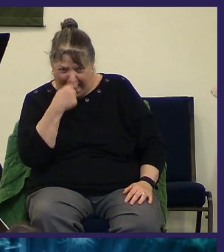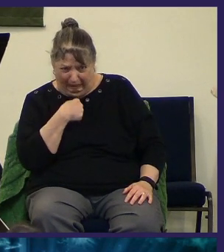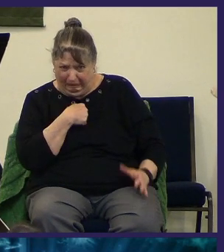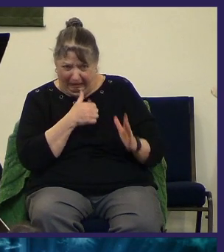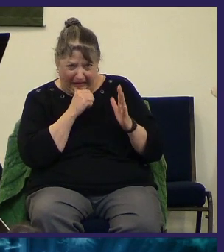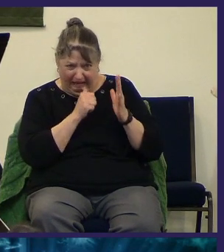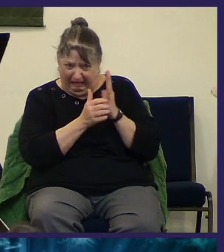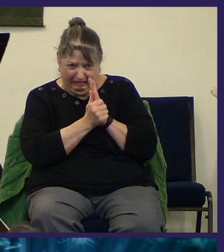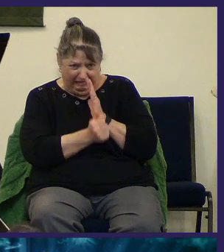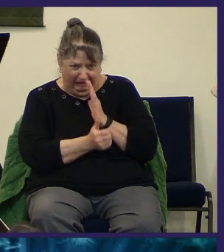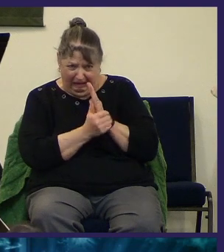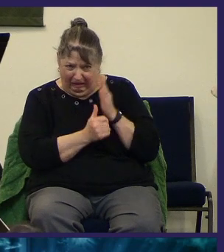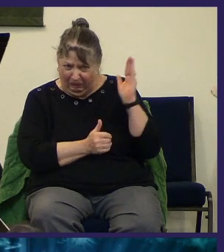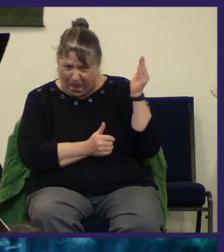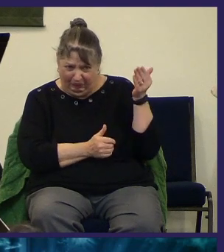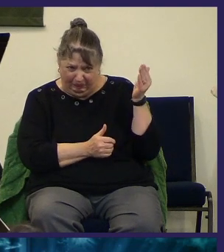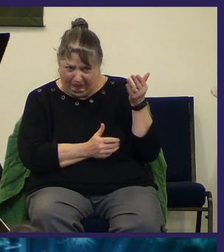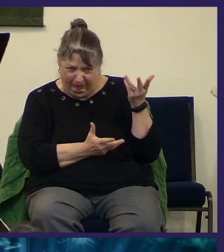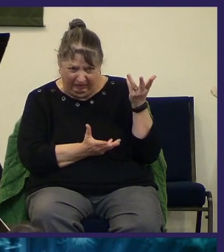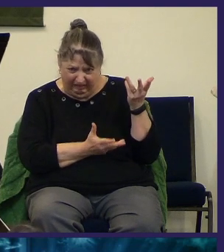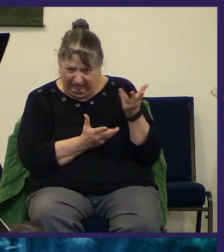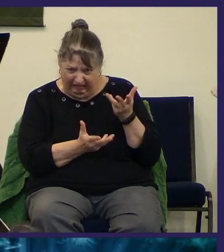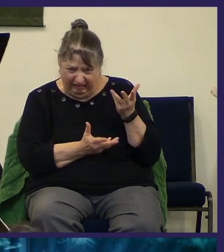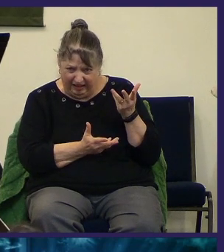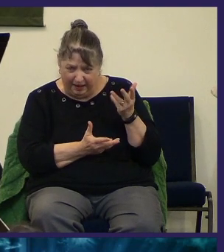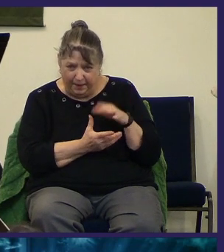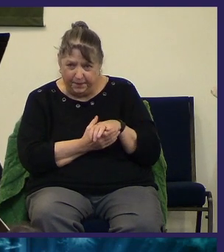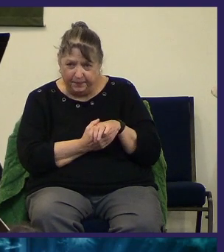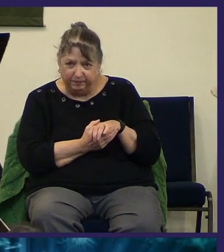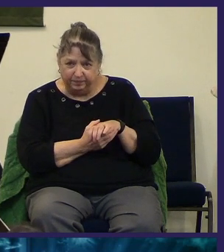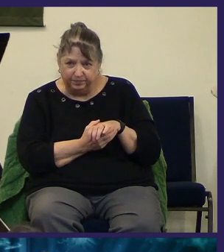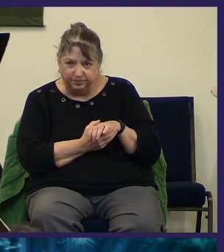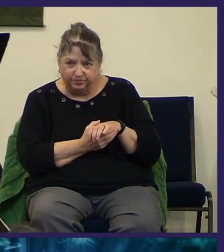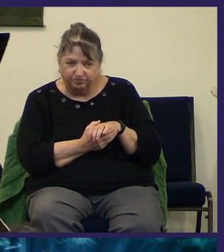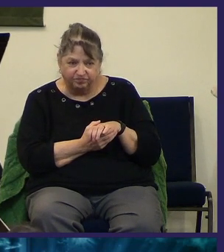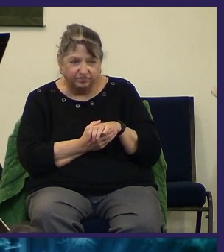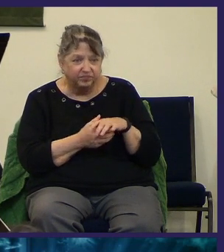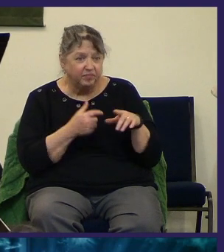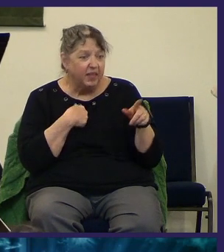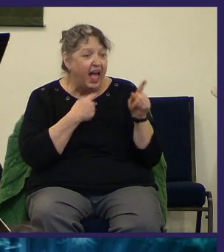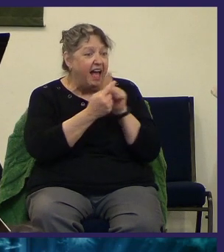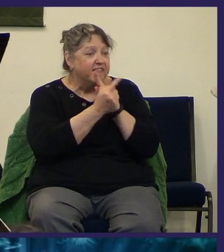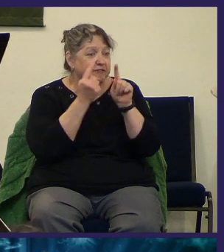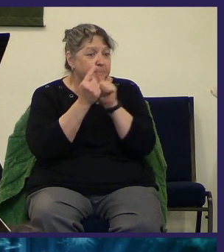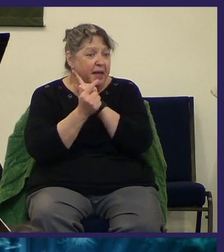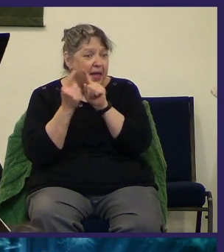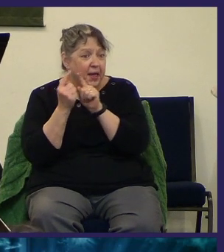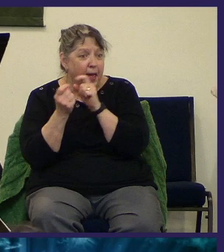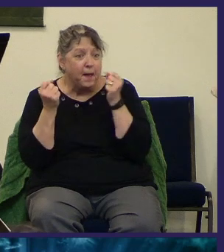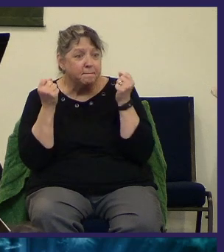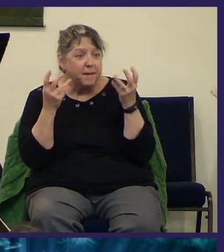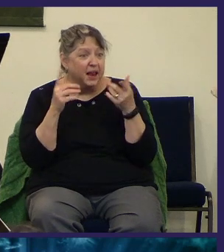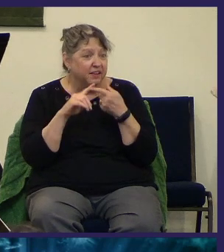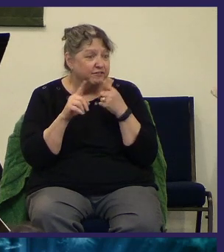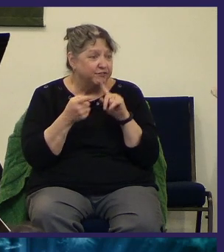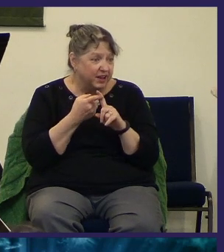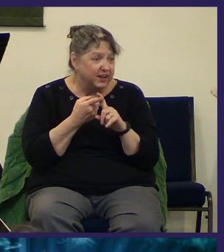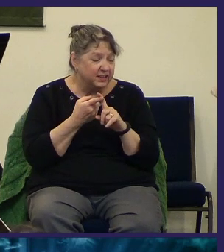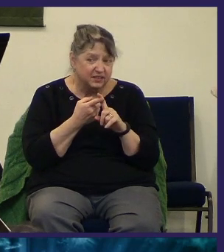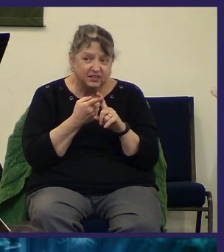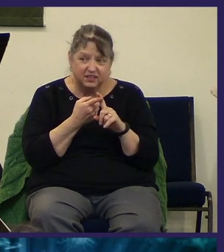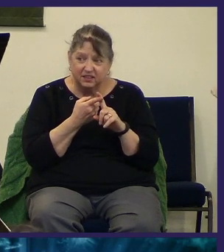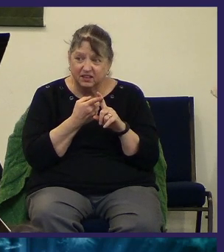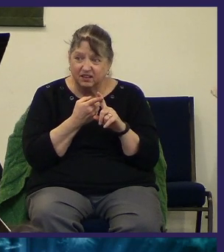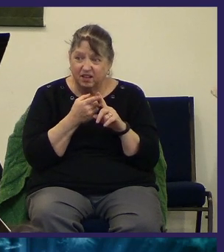foolish as i mentioned this morning i've actually met friends that i've known years